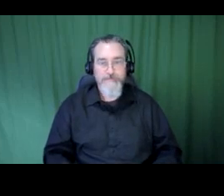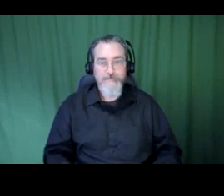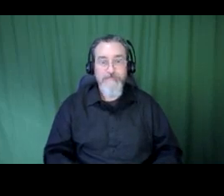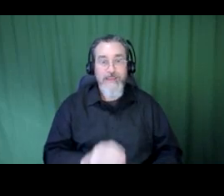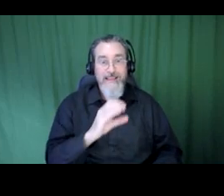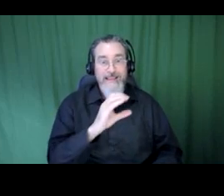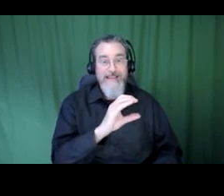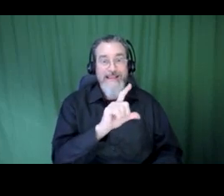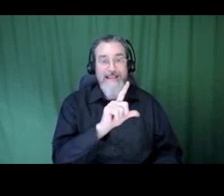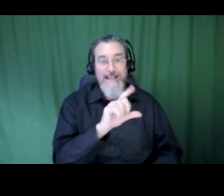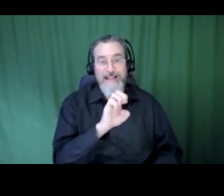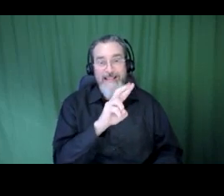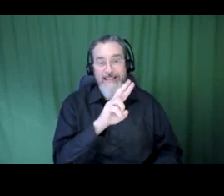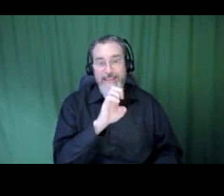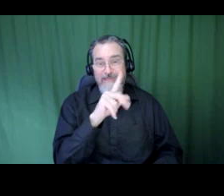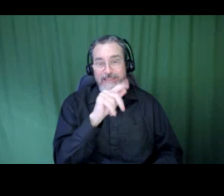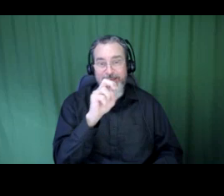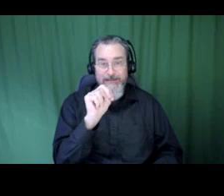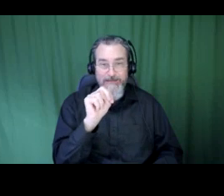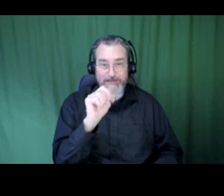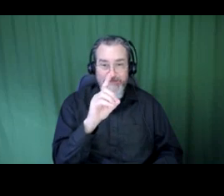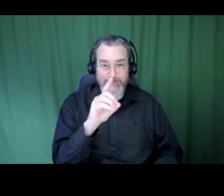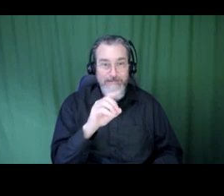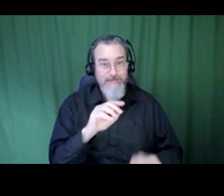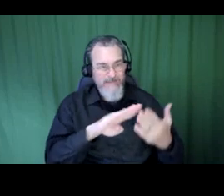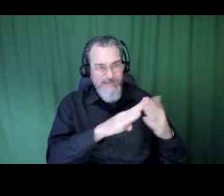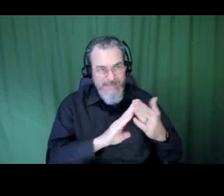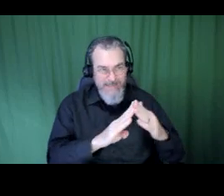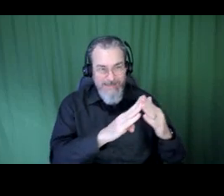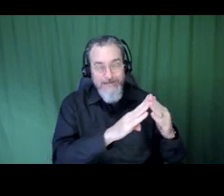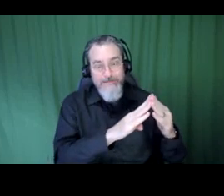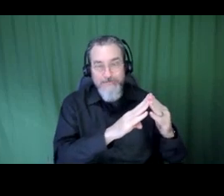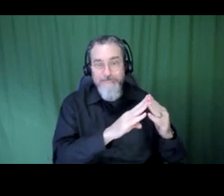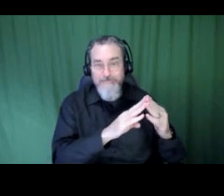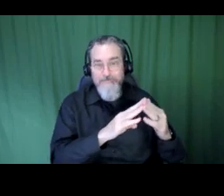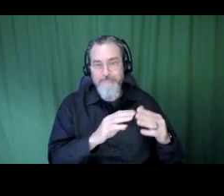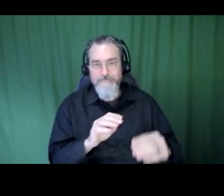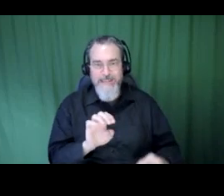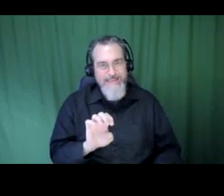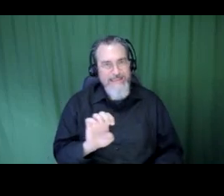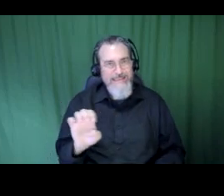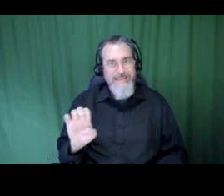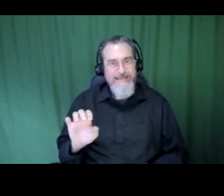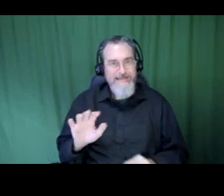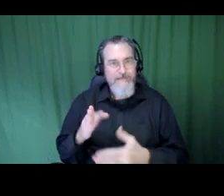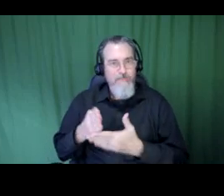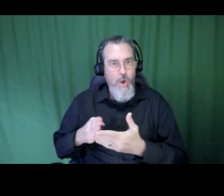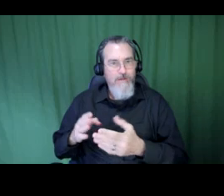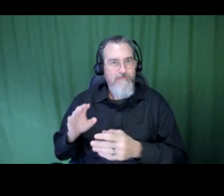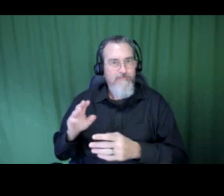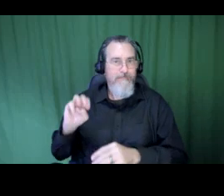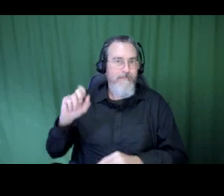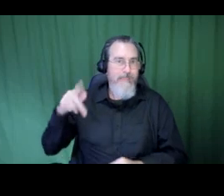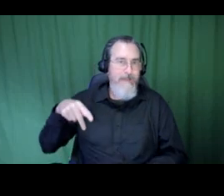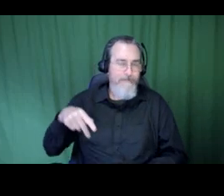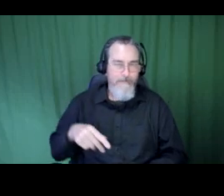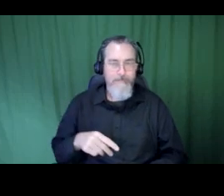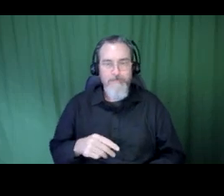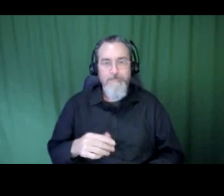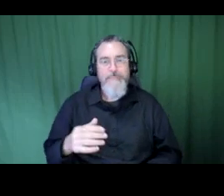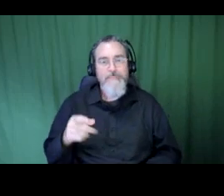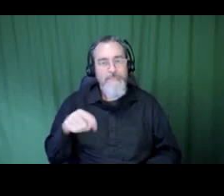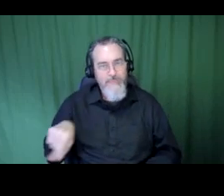Cuyahoga County, here in the other most kind of east side of the map there, they are also